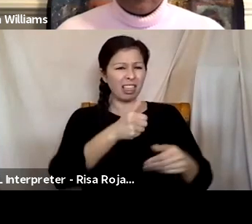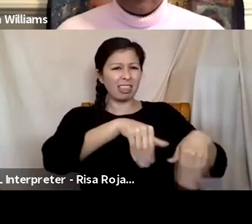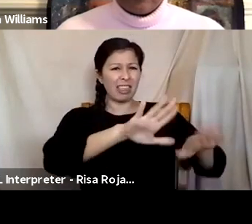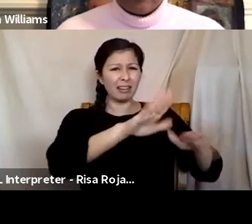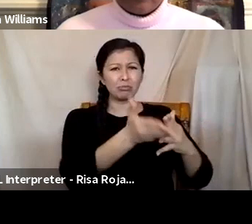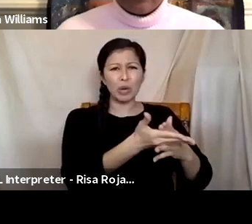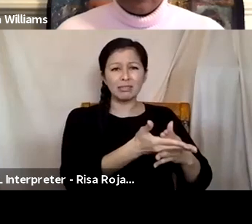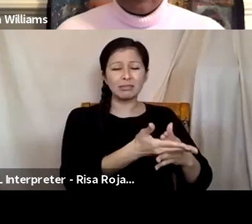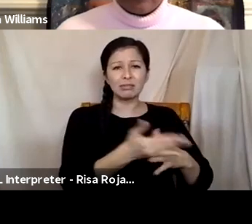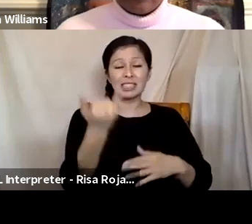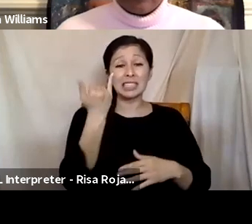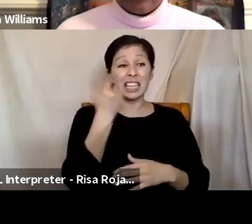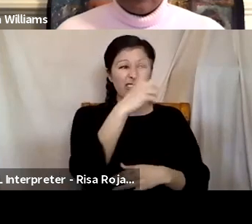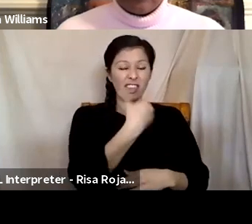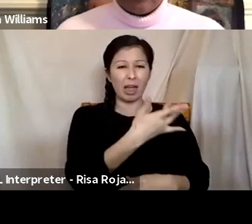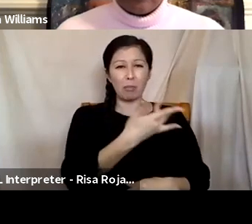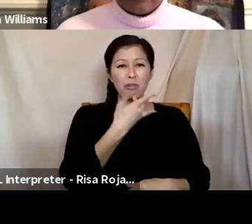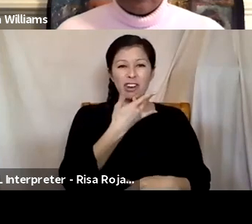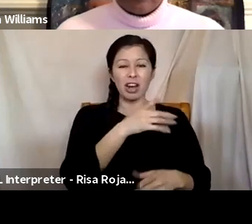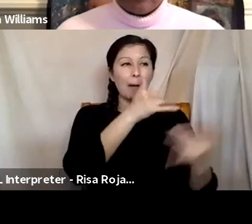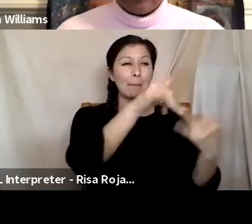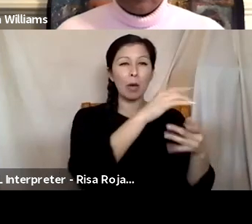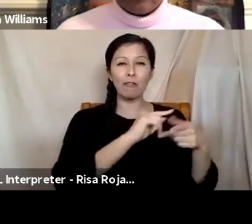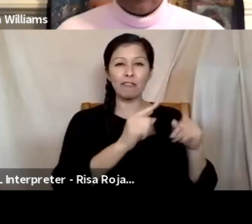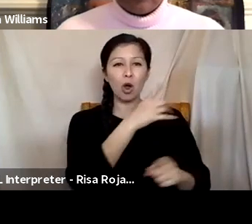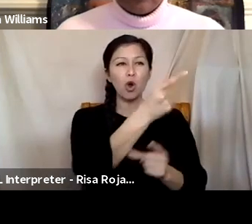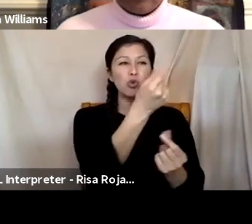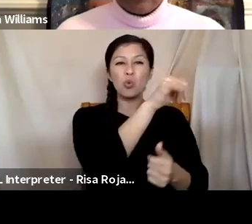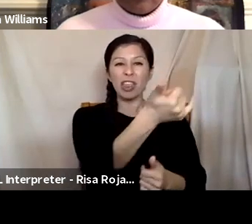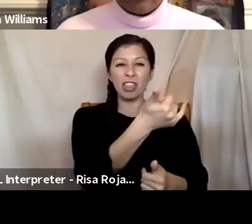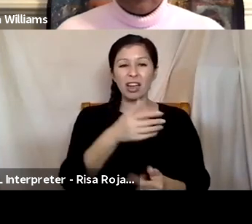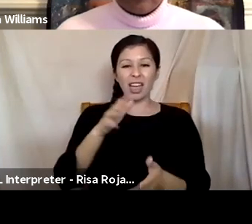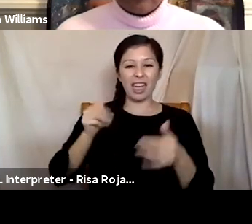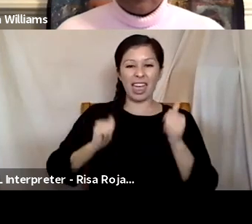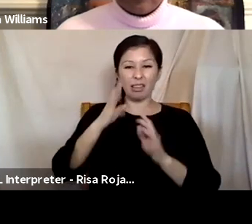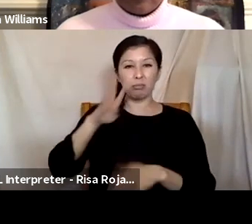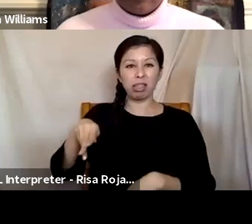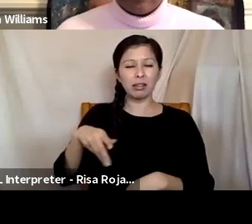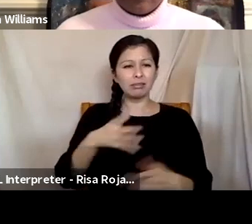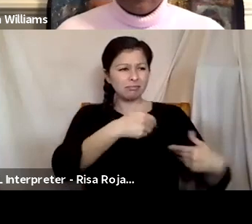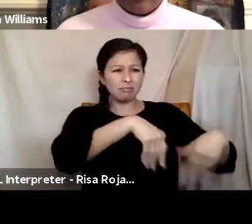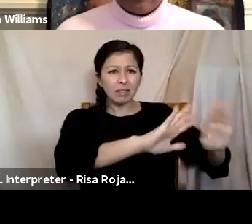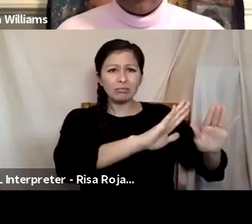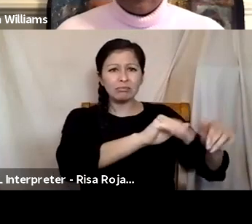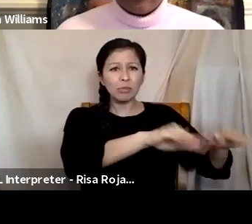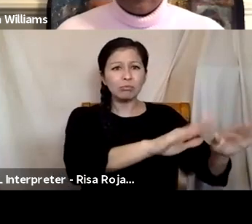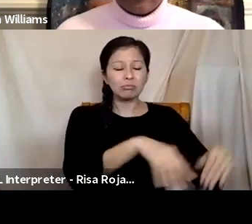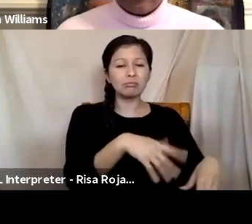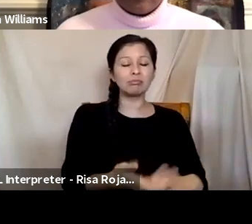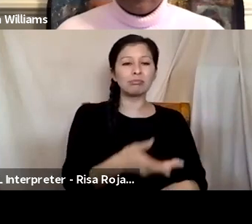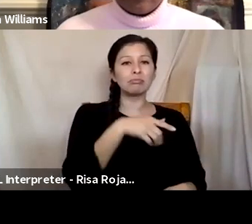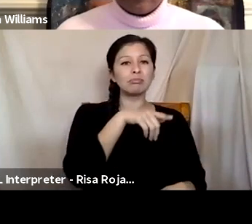a break. And if they look like they rather be with their friends or doing other things, you should let them do that.